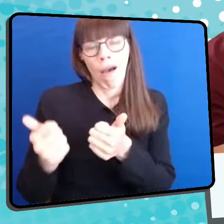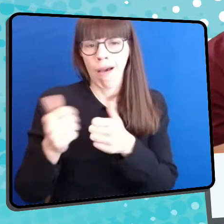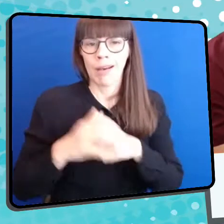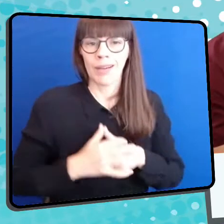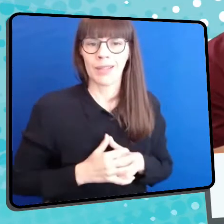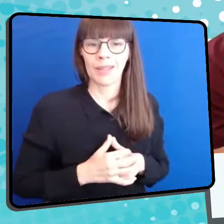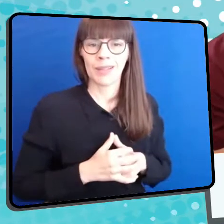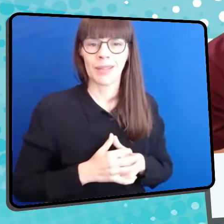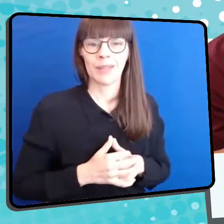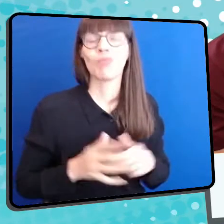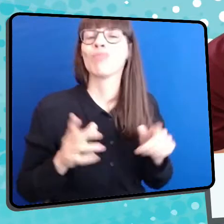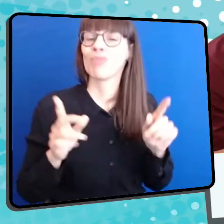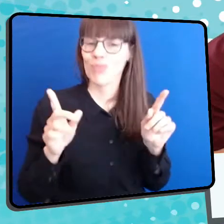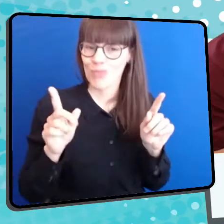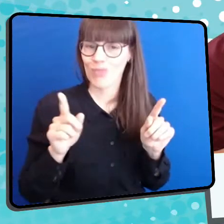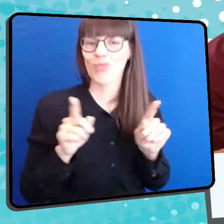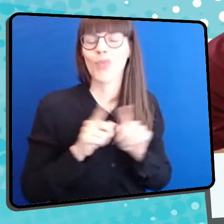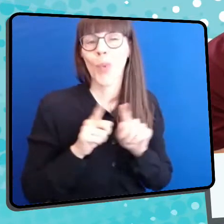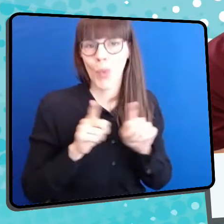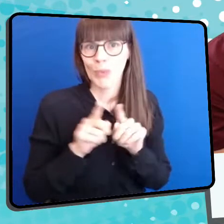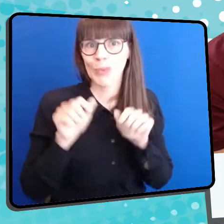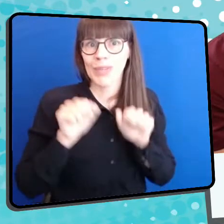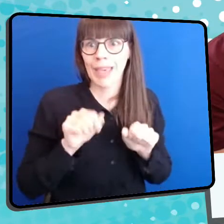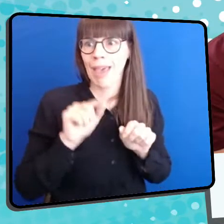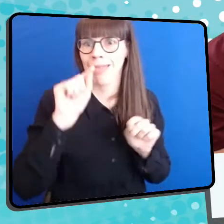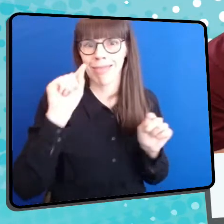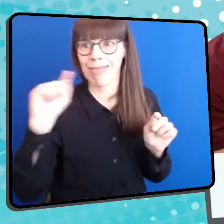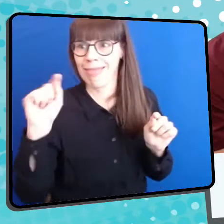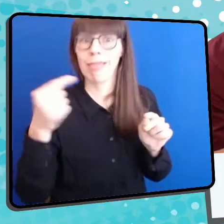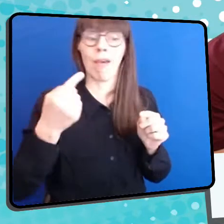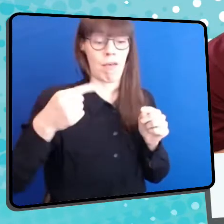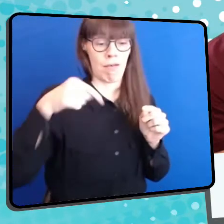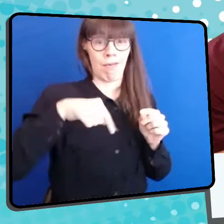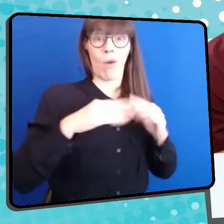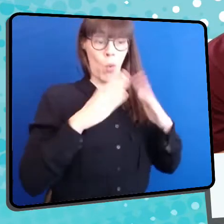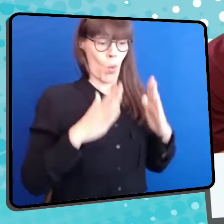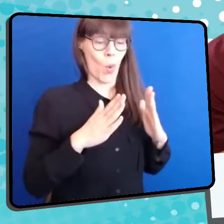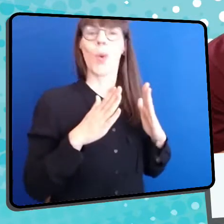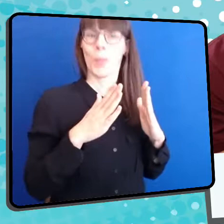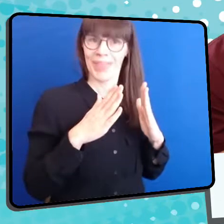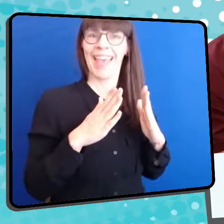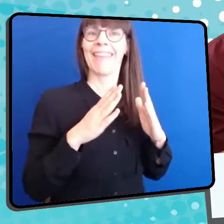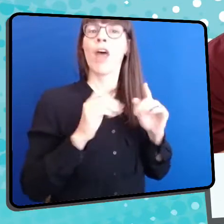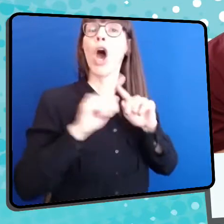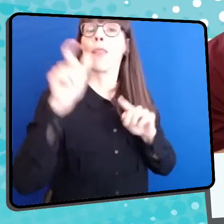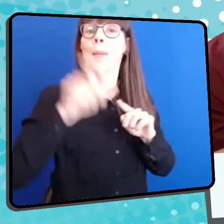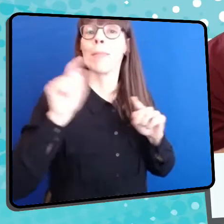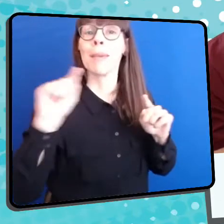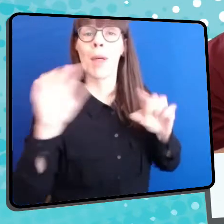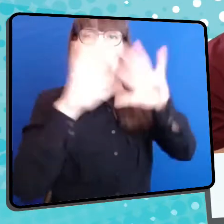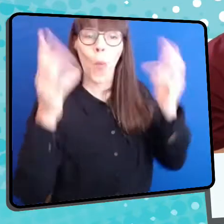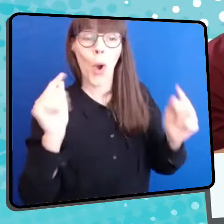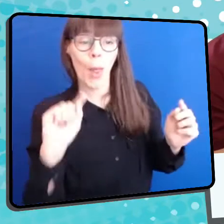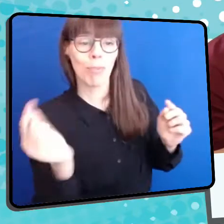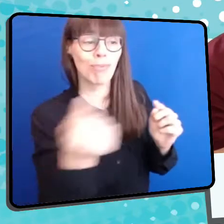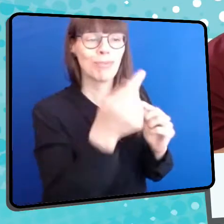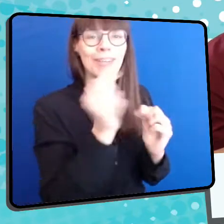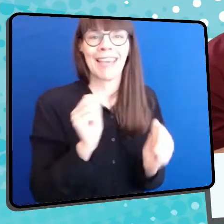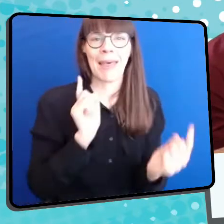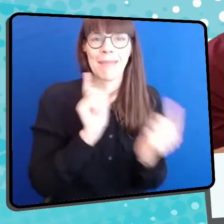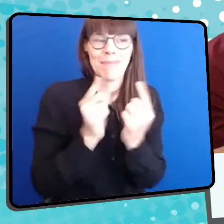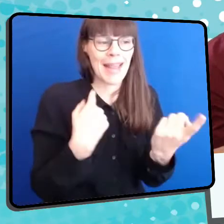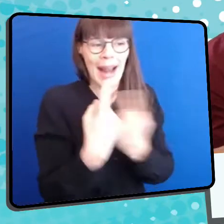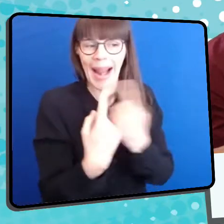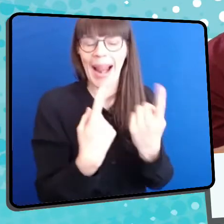come home and still talk to other people across the world. Yeah, great stuff. We love that hybrid life. That's, I believe, what we're going